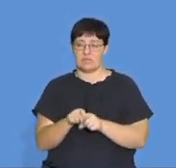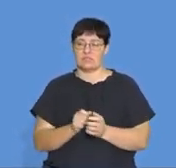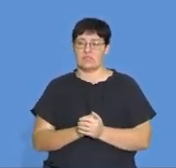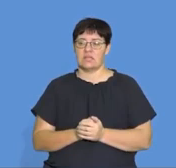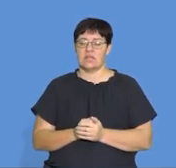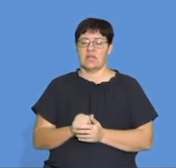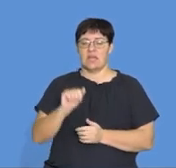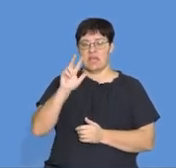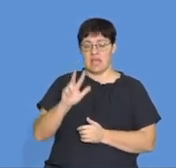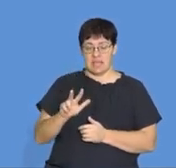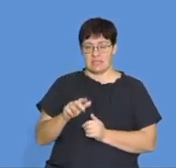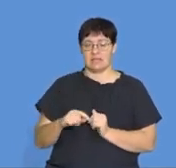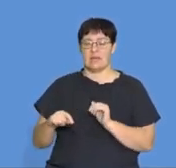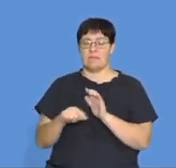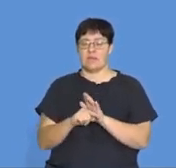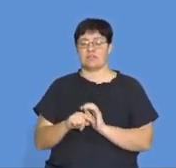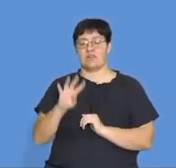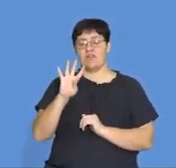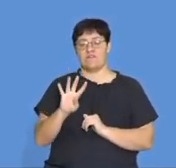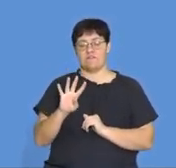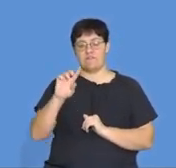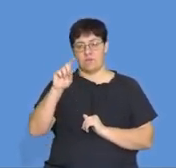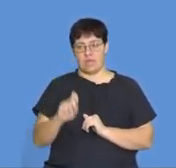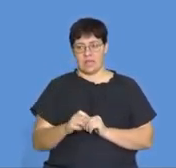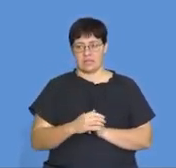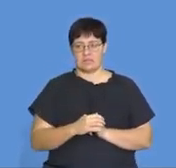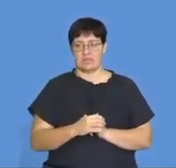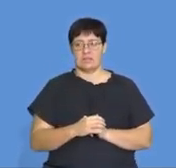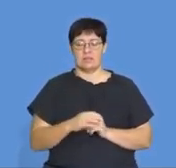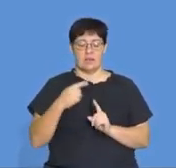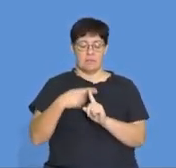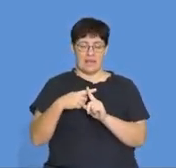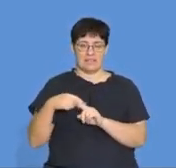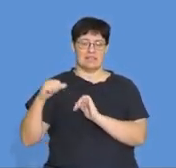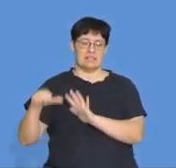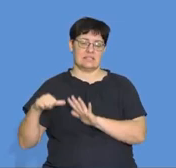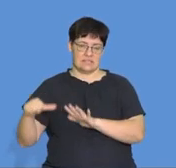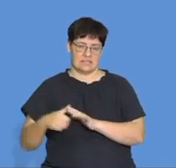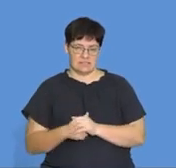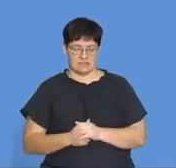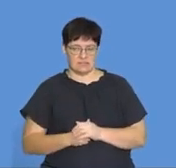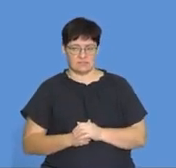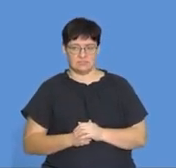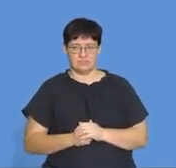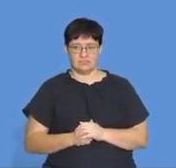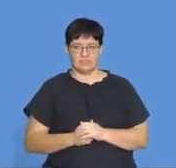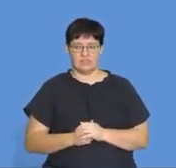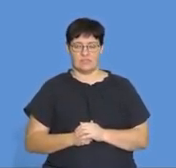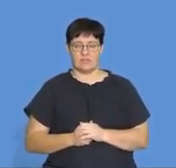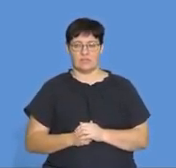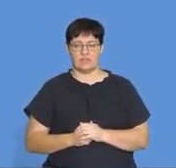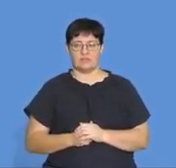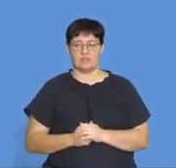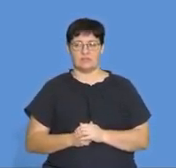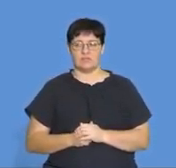equals to 8 minus 4x plus 16. And this